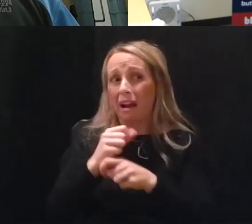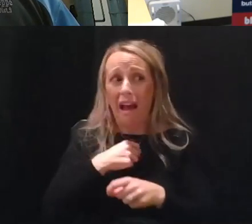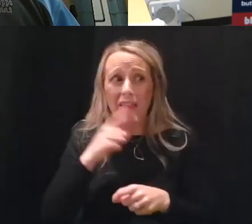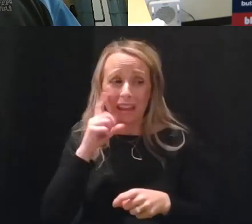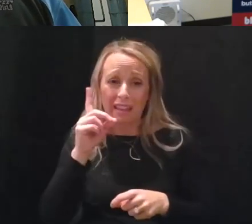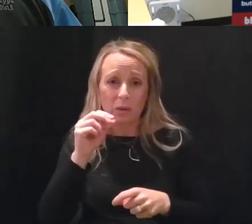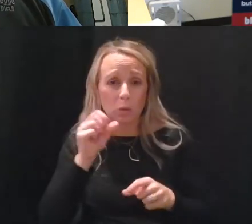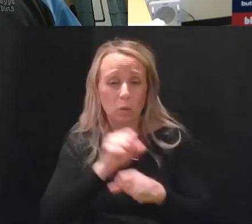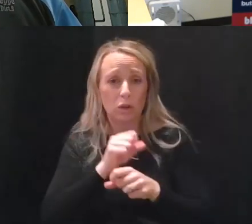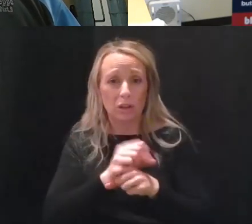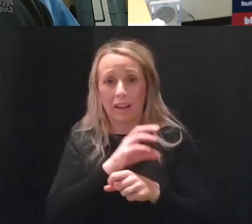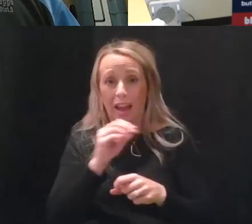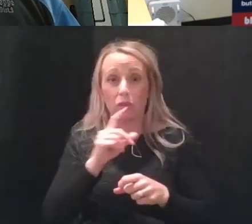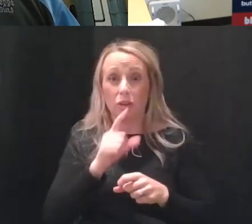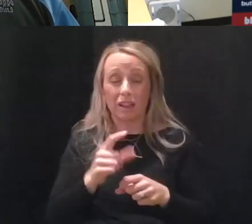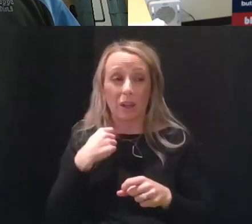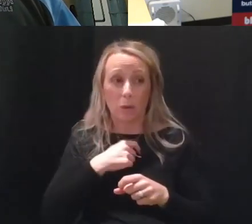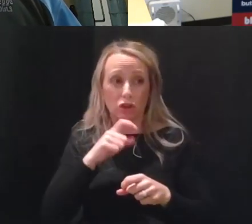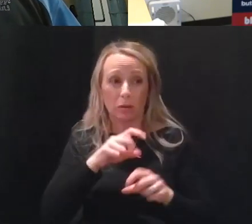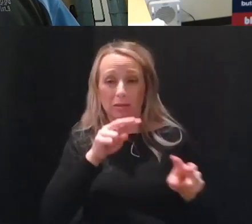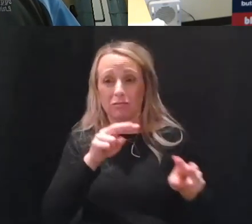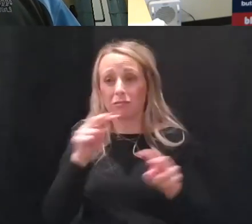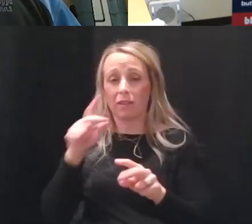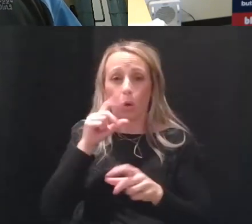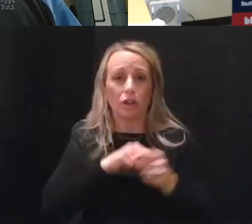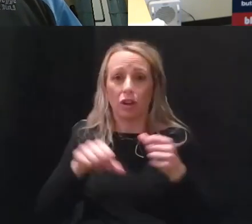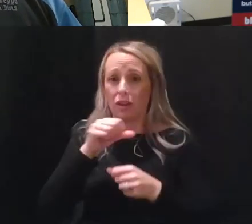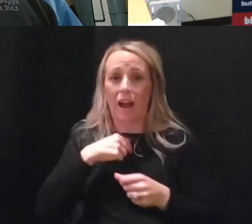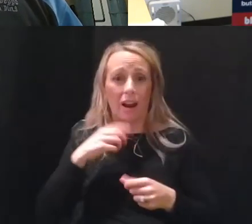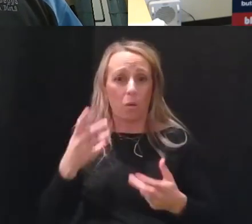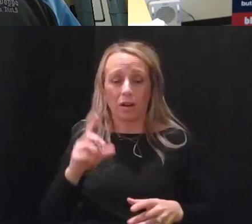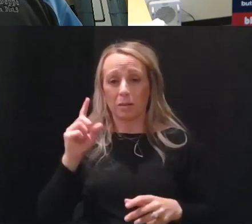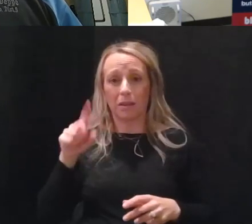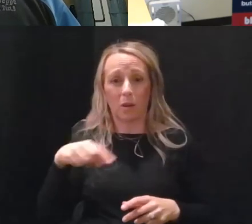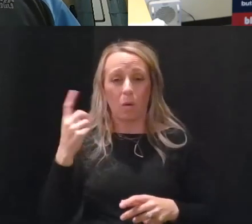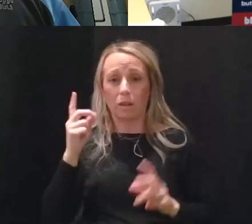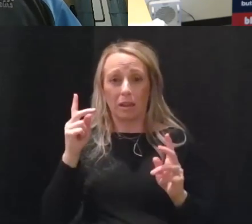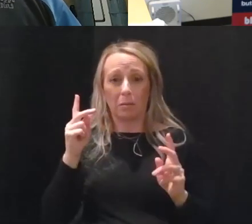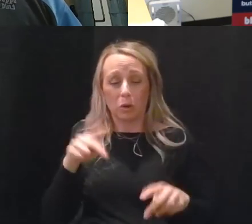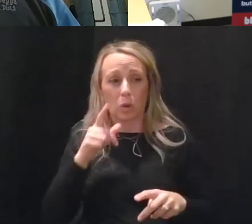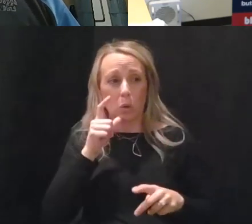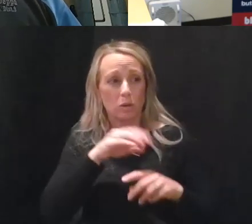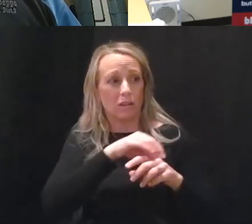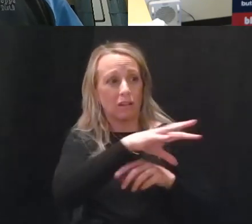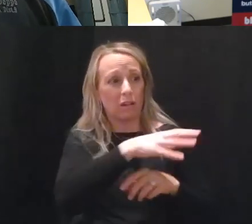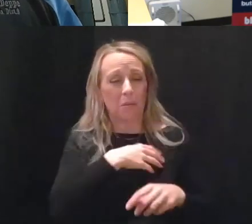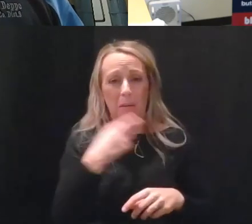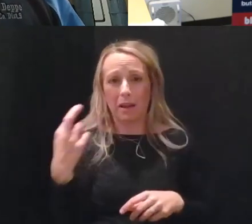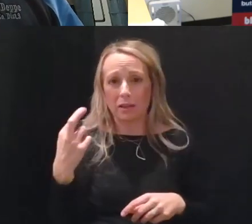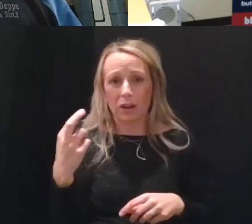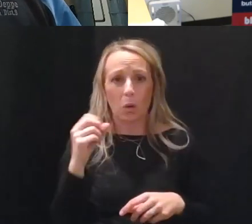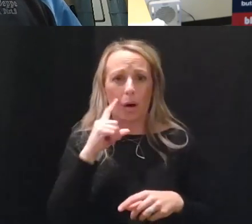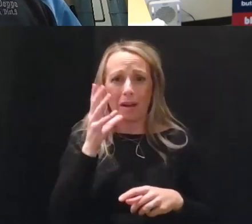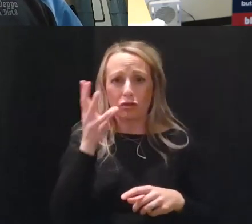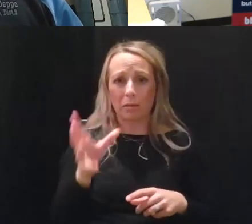if anything, we should be looking out for each other, because I don't want to be the person to give it to my best friend or my grandma and